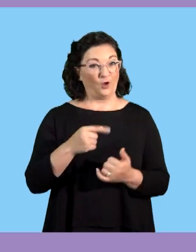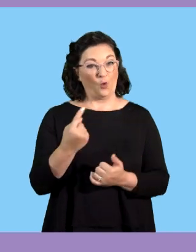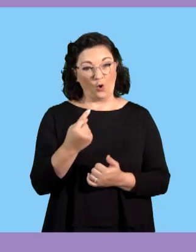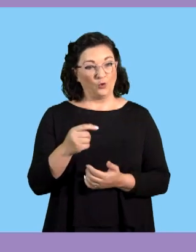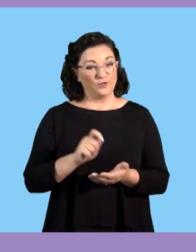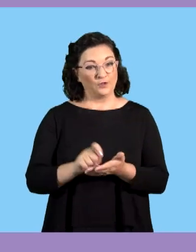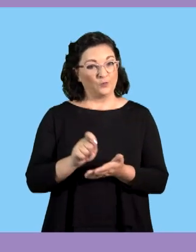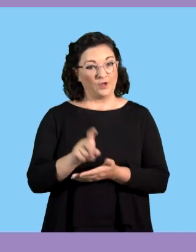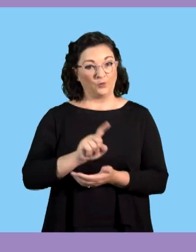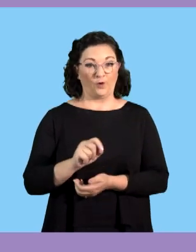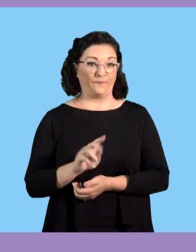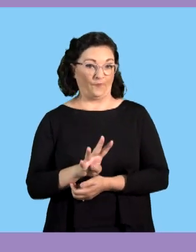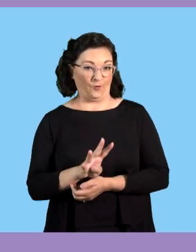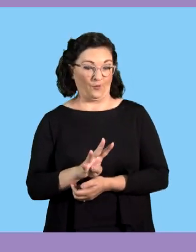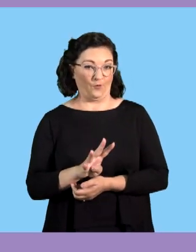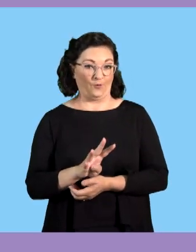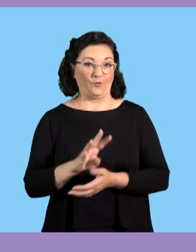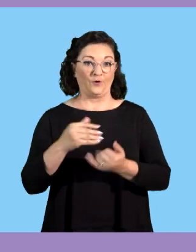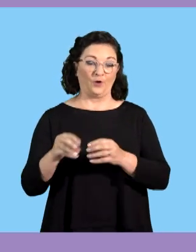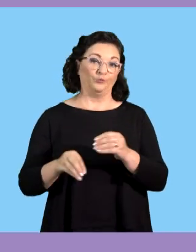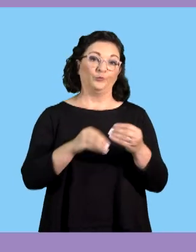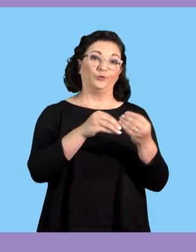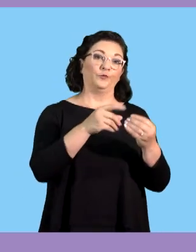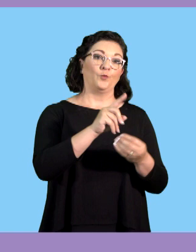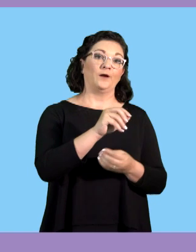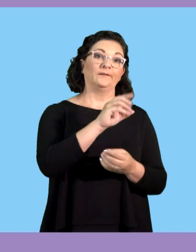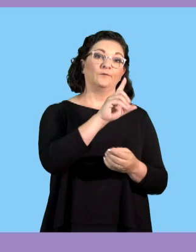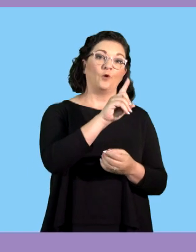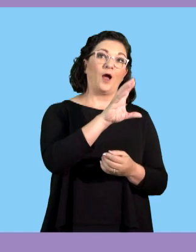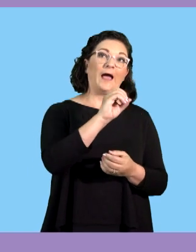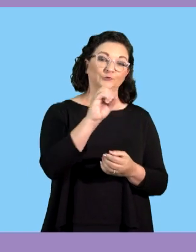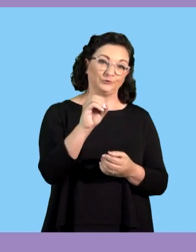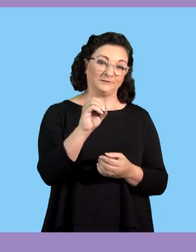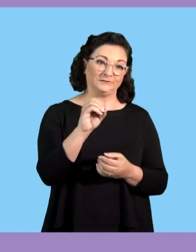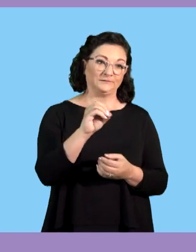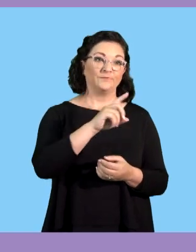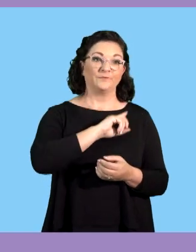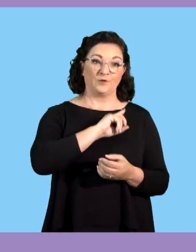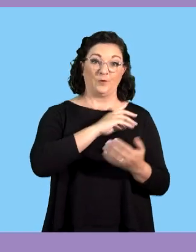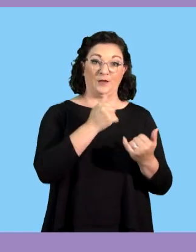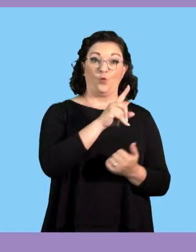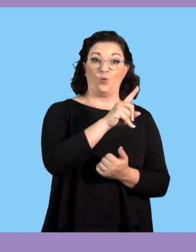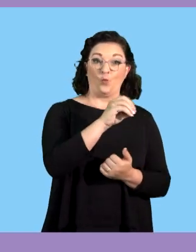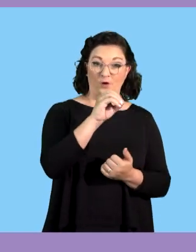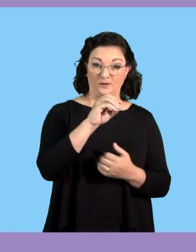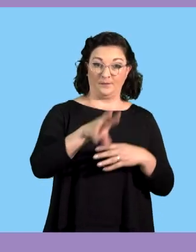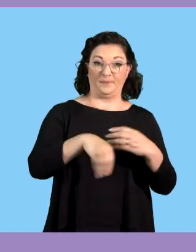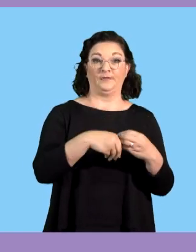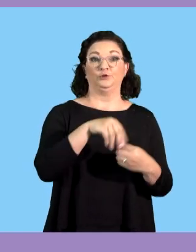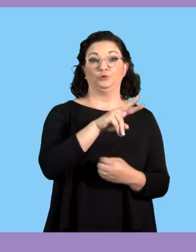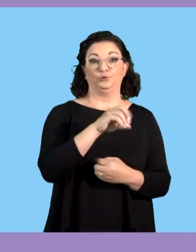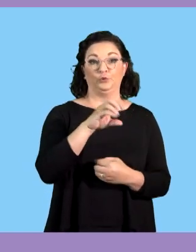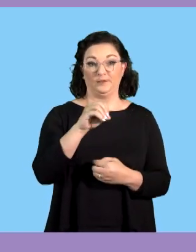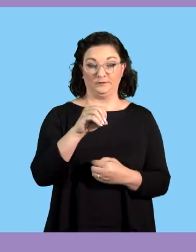here, and then we take the 100 to the hundreds column. Now we have 100